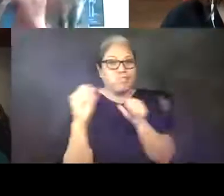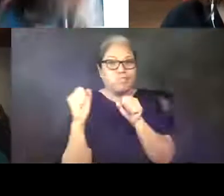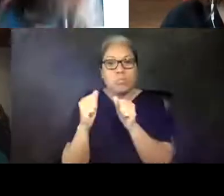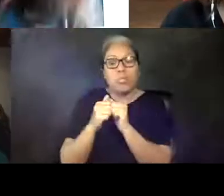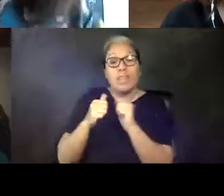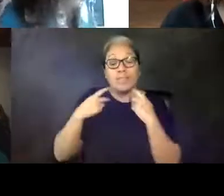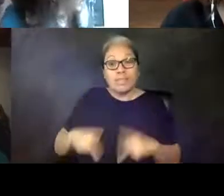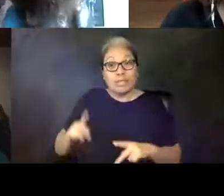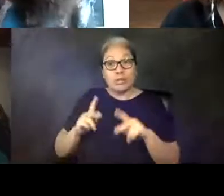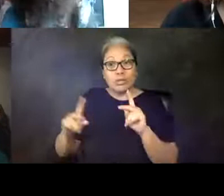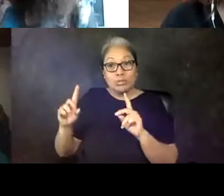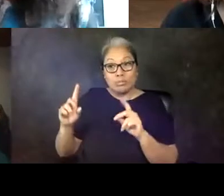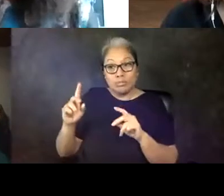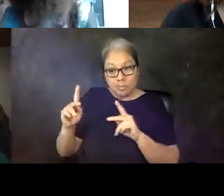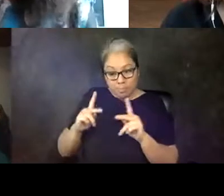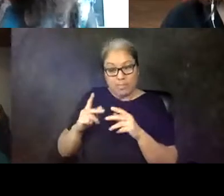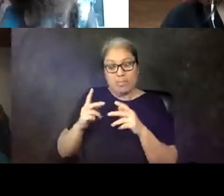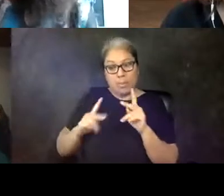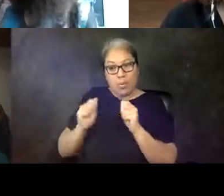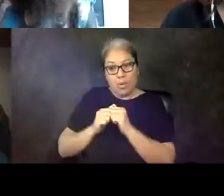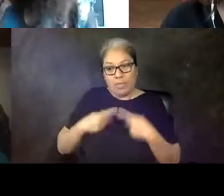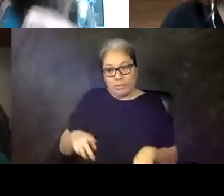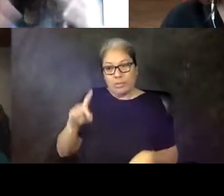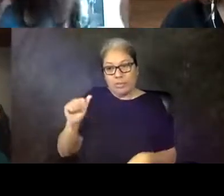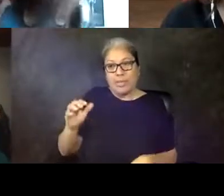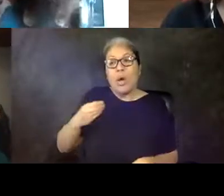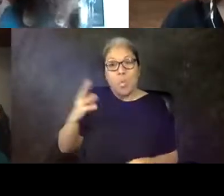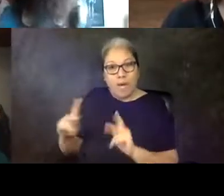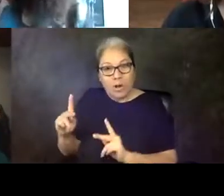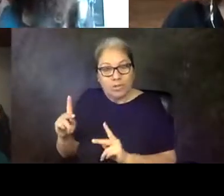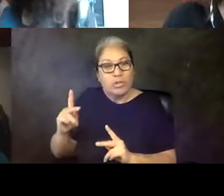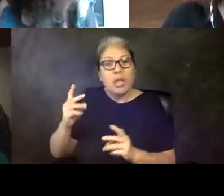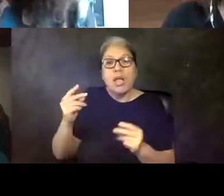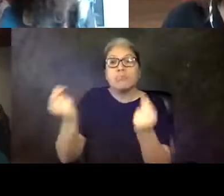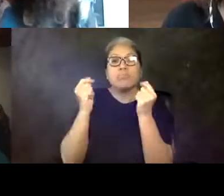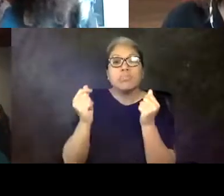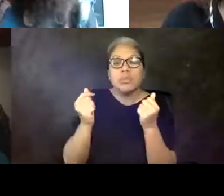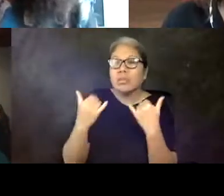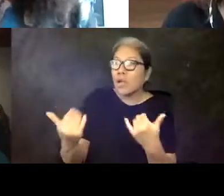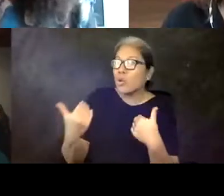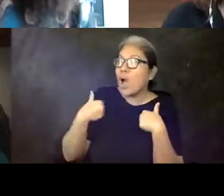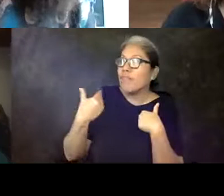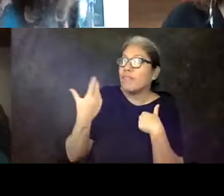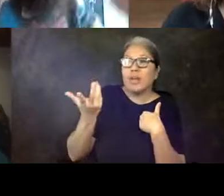and presto, you had the independent living movement or the disability-led civil rights movement.